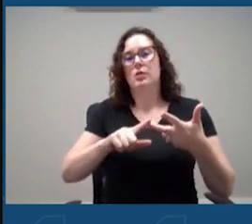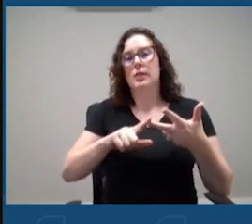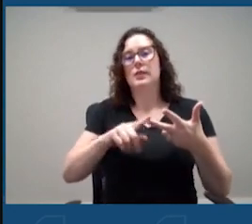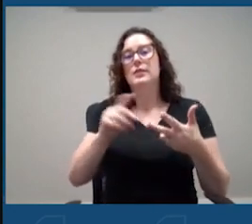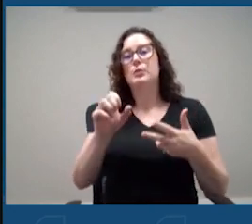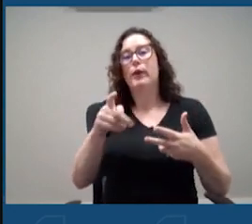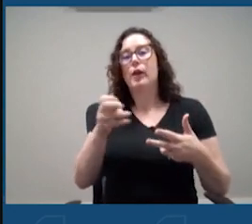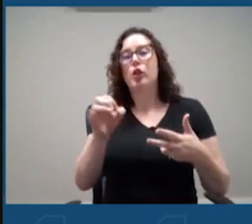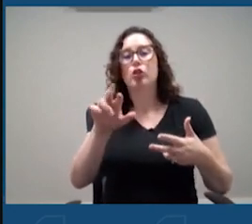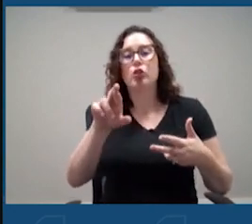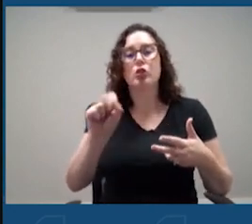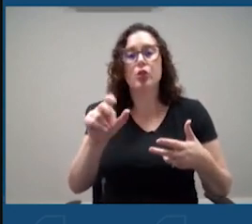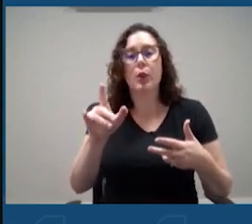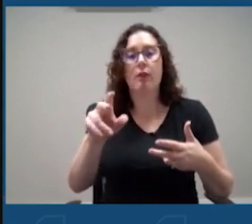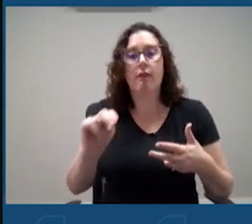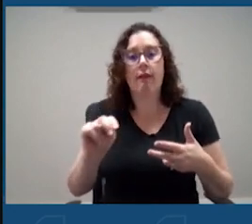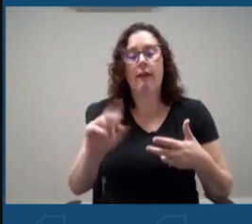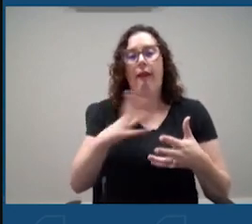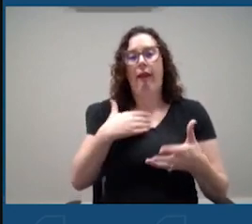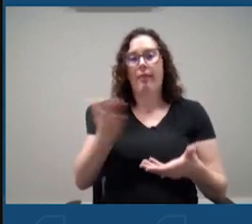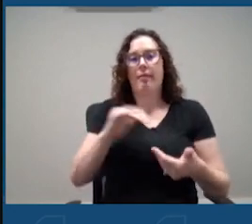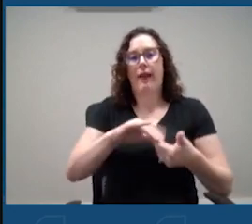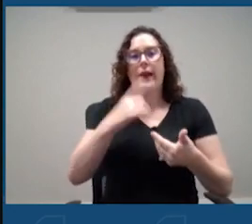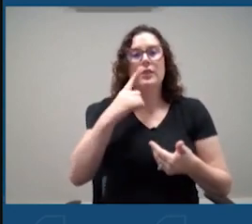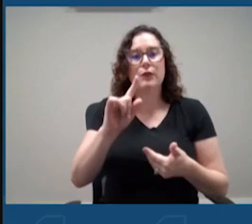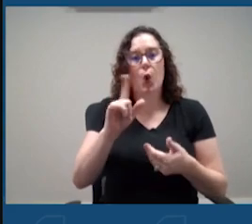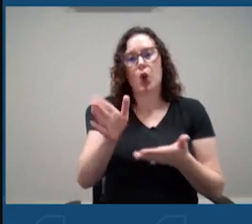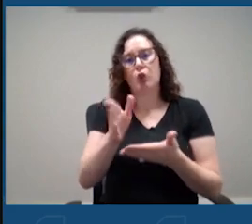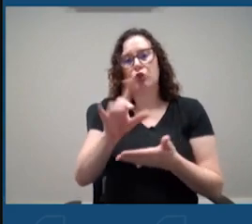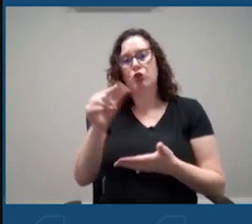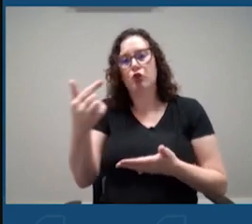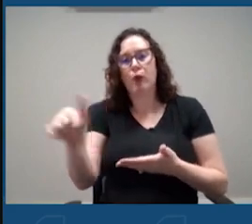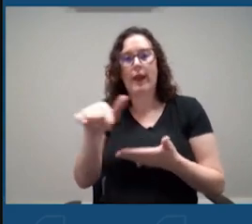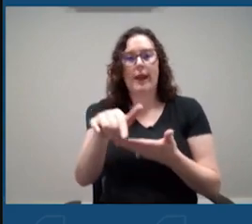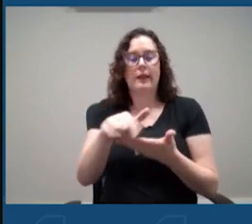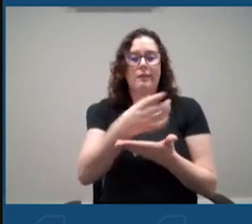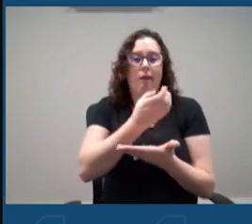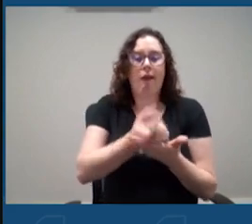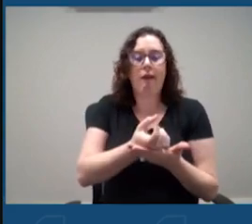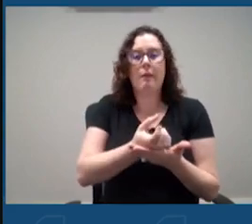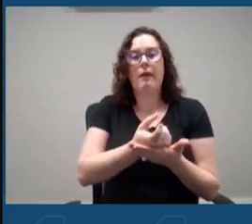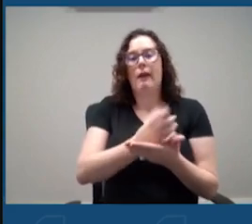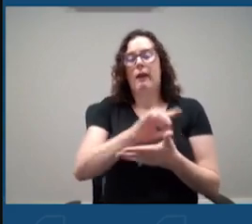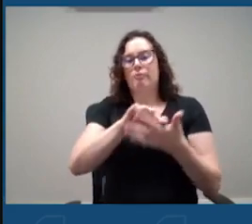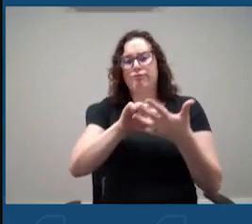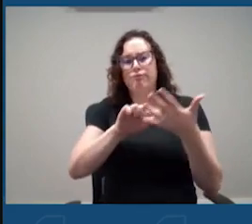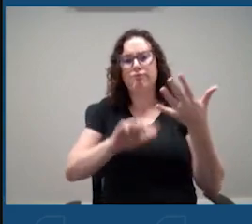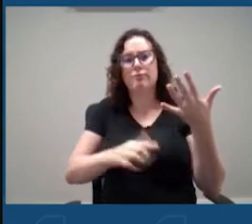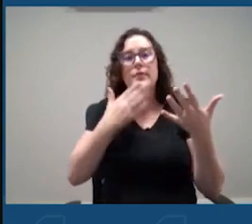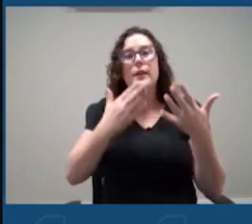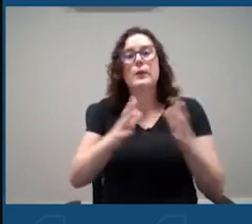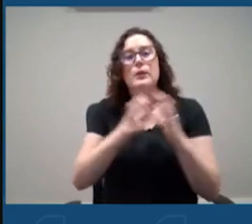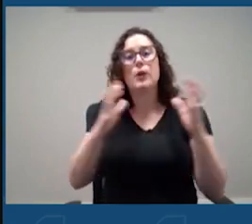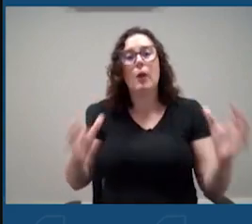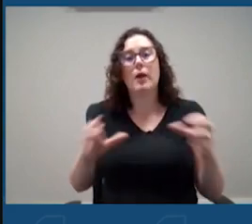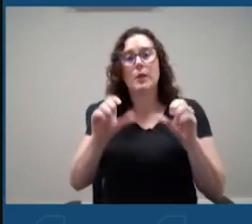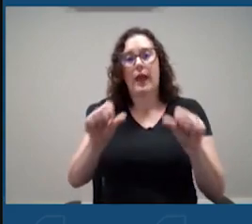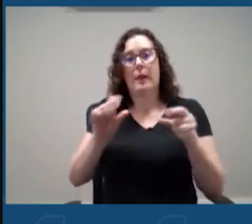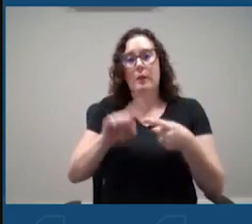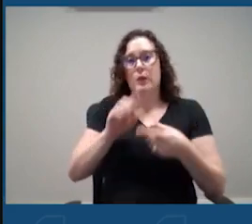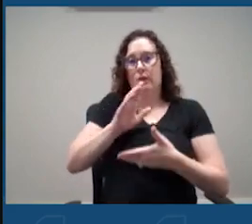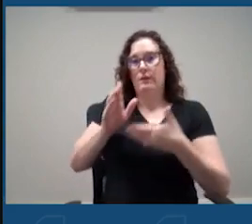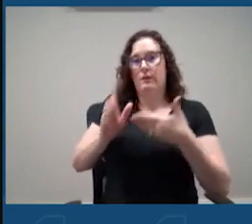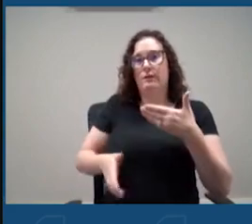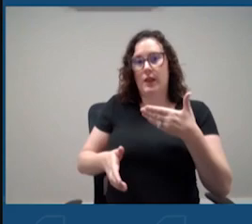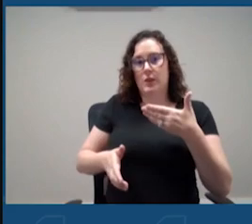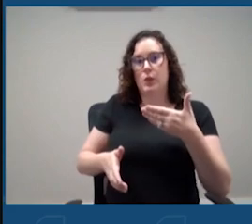Green Economy, We Act, NYPIRG, and the utility workers union. Thank you so much. We were able to get this over the finish line in record speed, as Pat